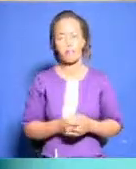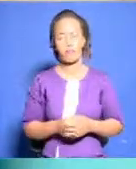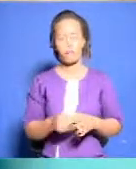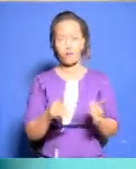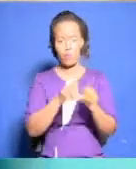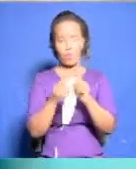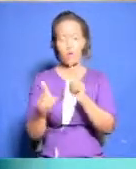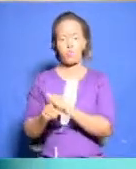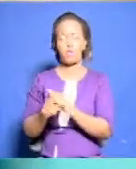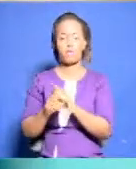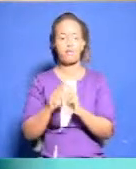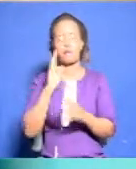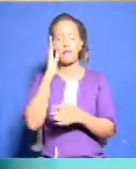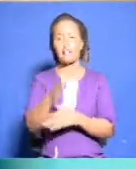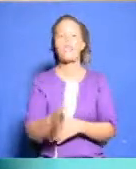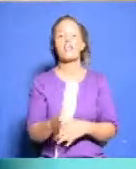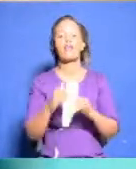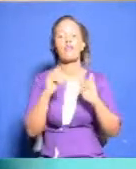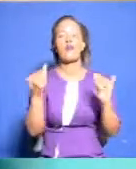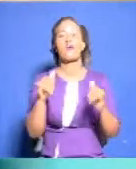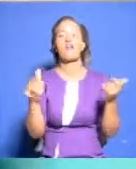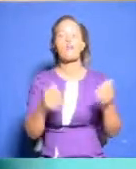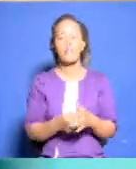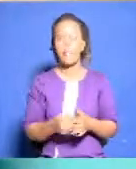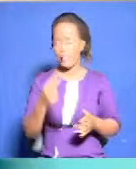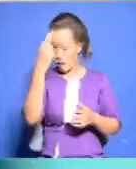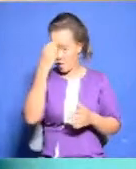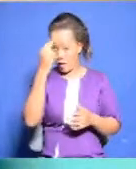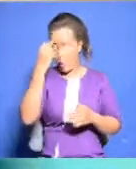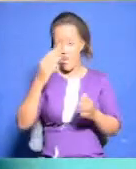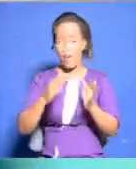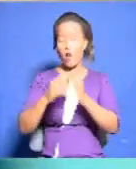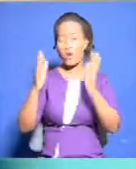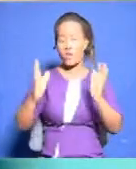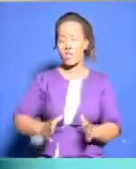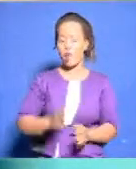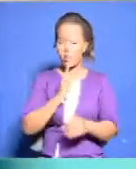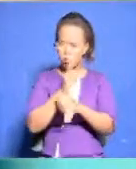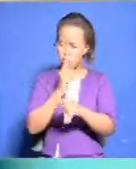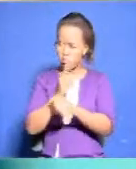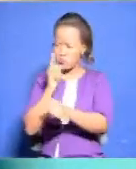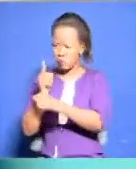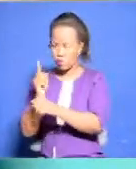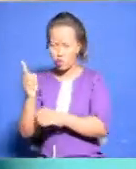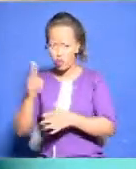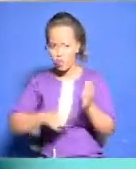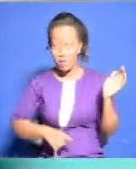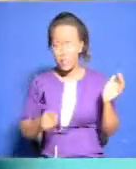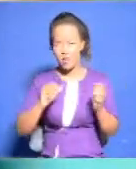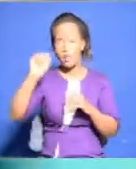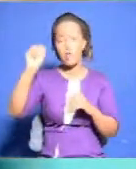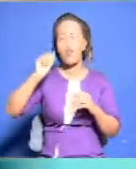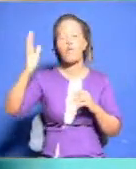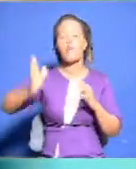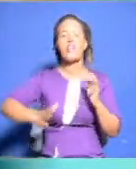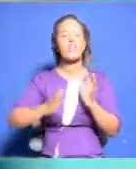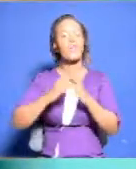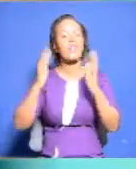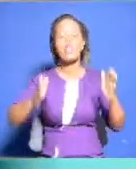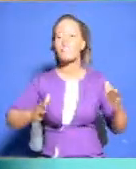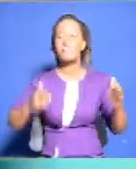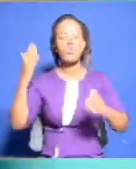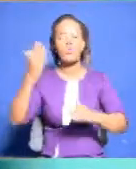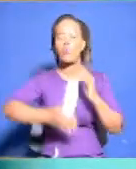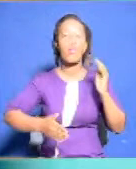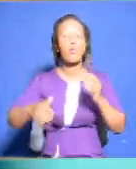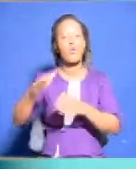And straight to the news, a section of Narok leaders have cautioned political leaders outside the county to keep off area